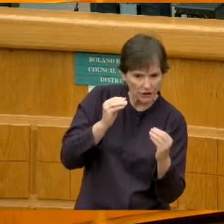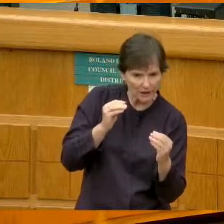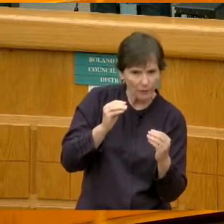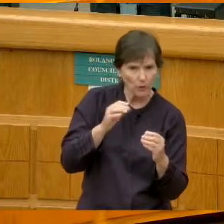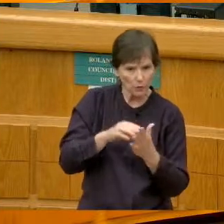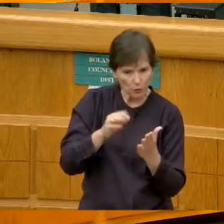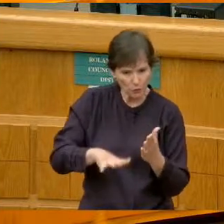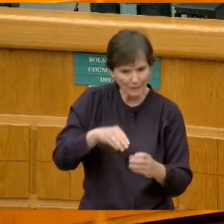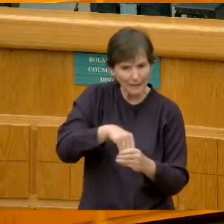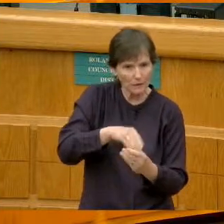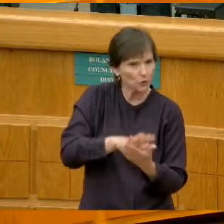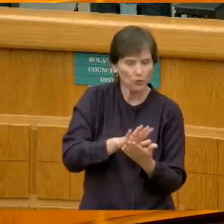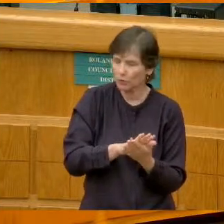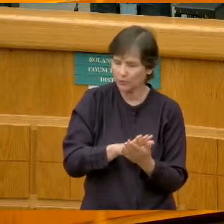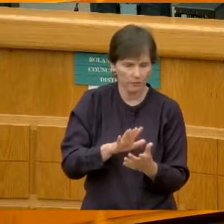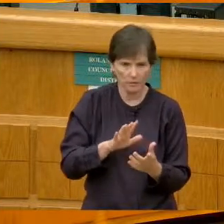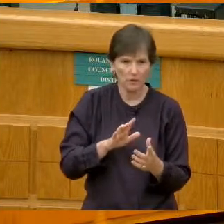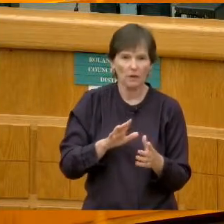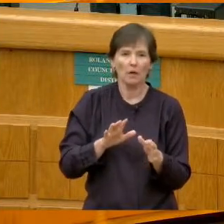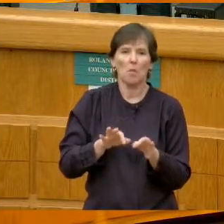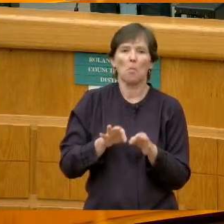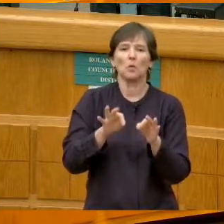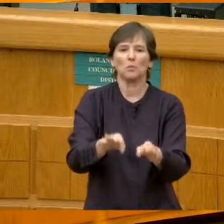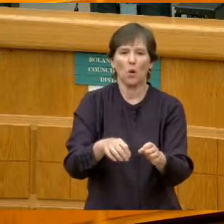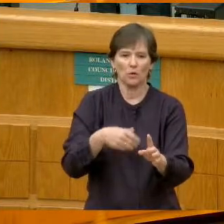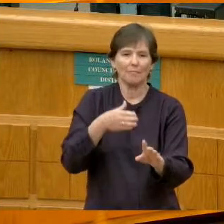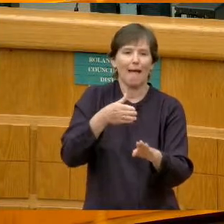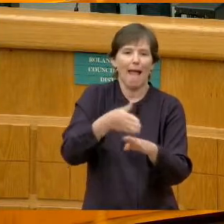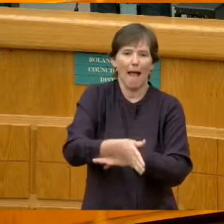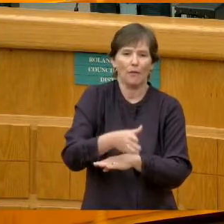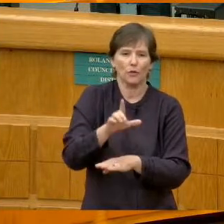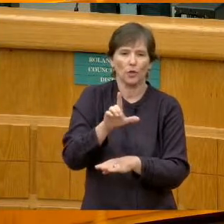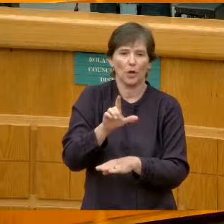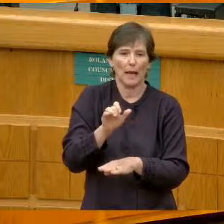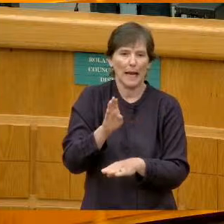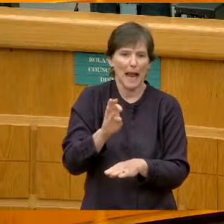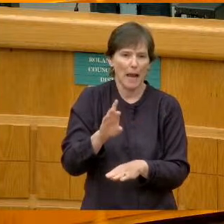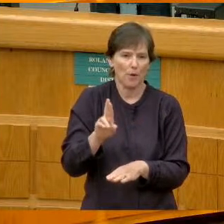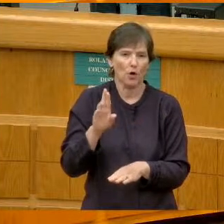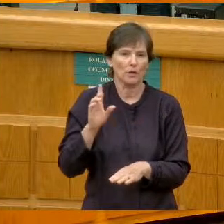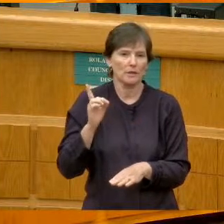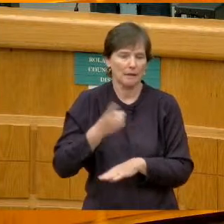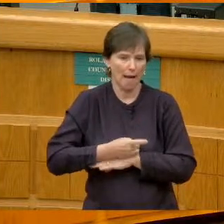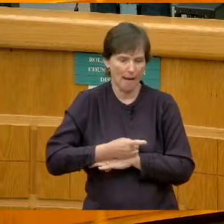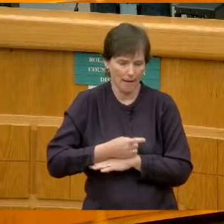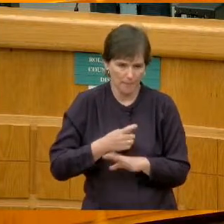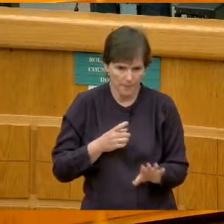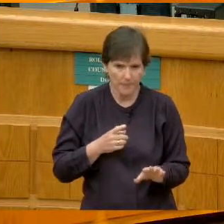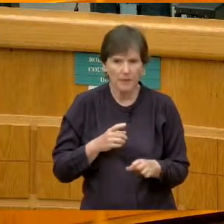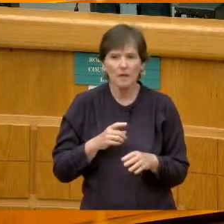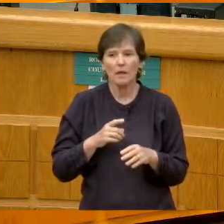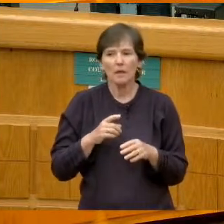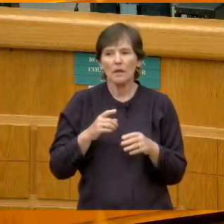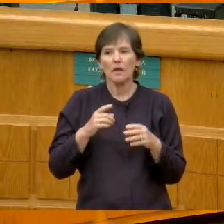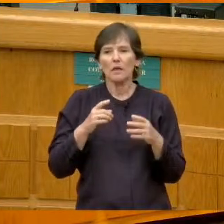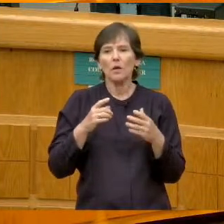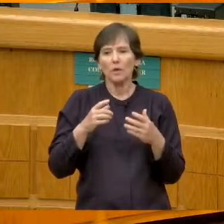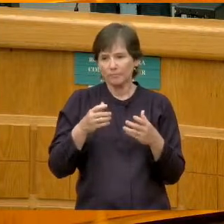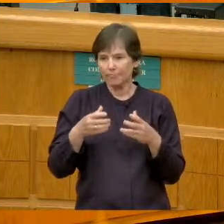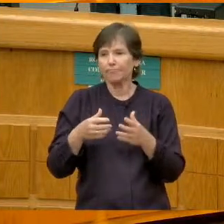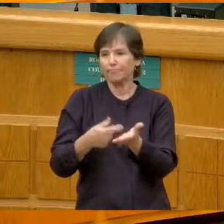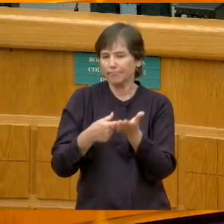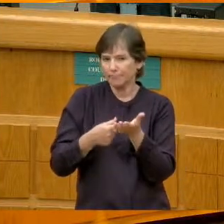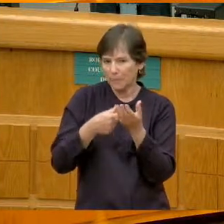order. But we do have a statement in the order, and we have, and the districts actually brought it up to our attention, but we brought it up to theirs as